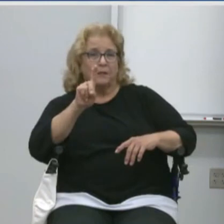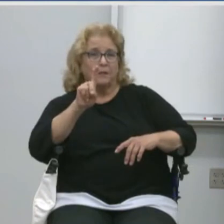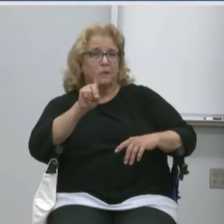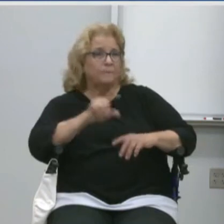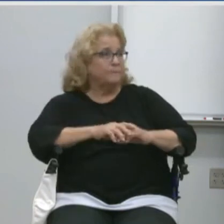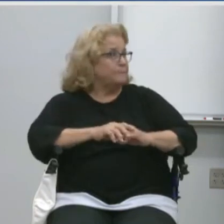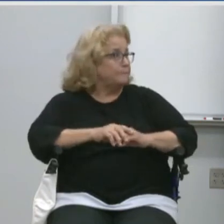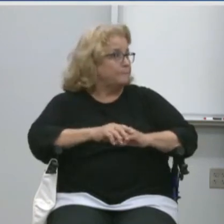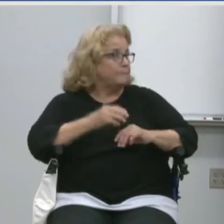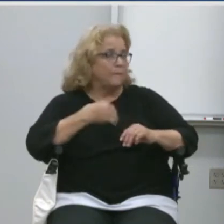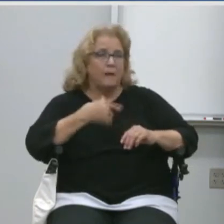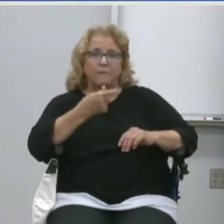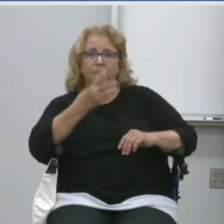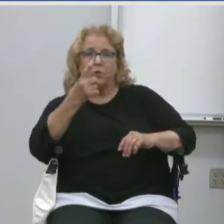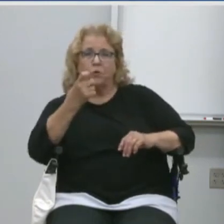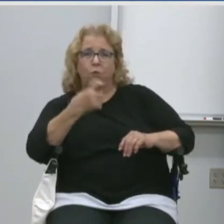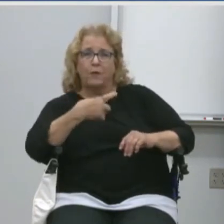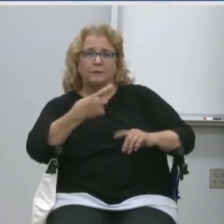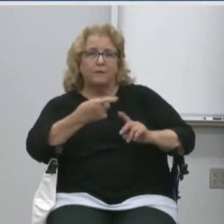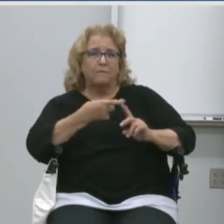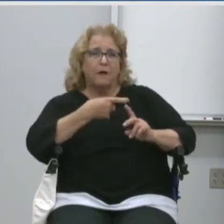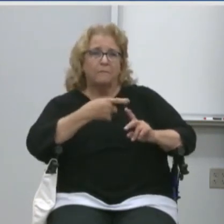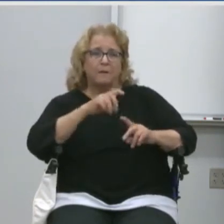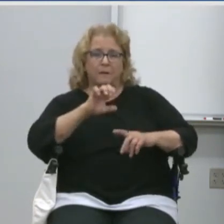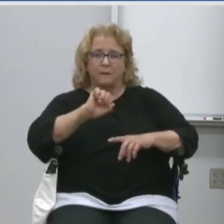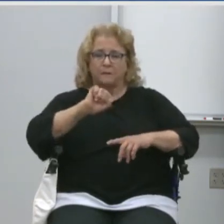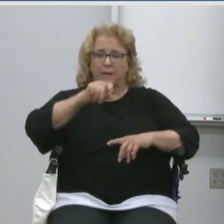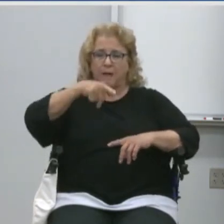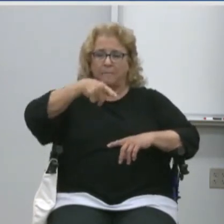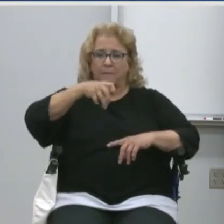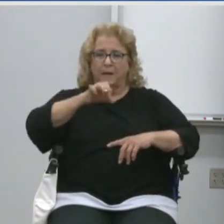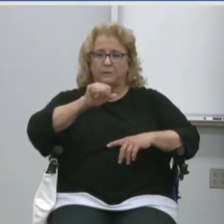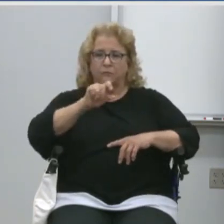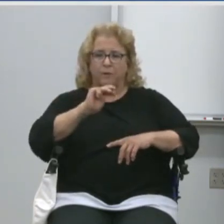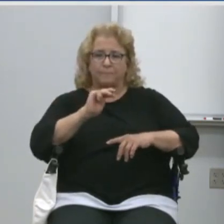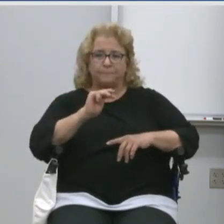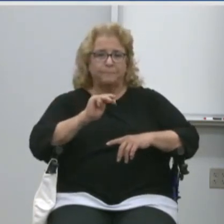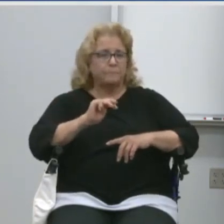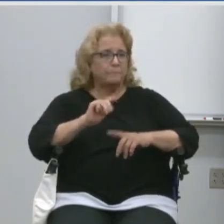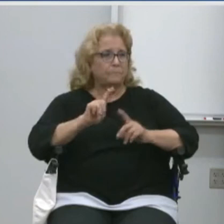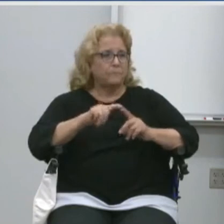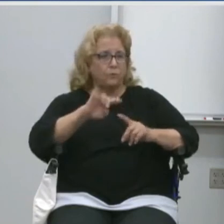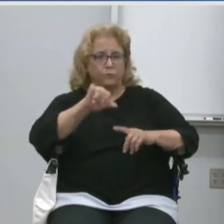We have a couple of questions here from Spectrum News 13 directed to Jim.